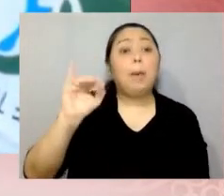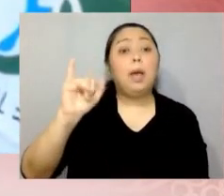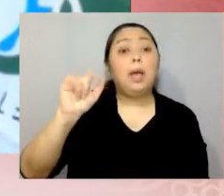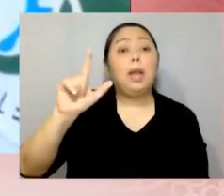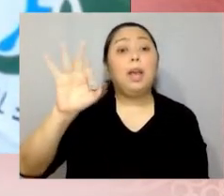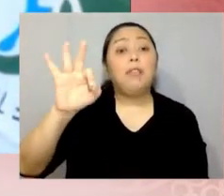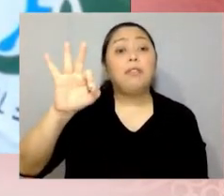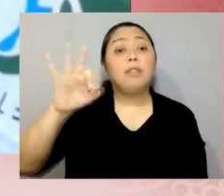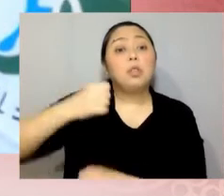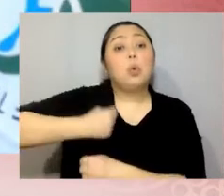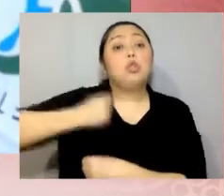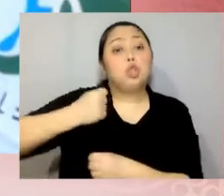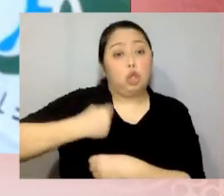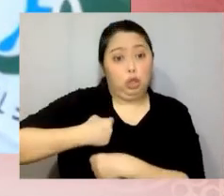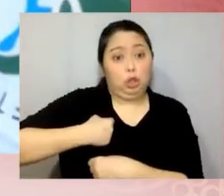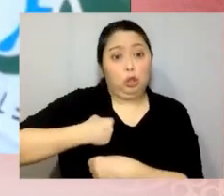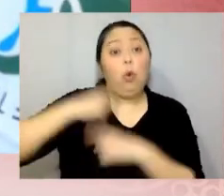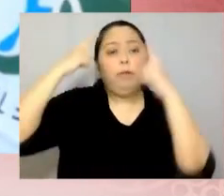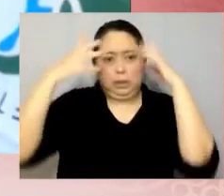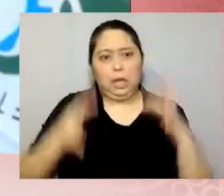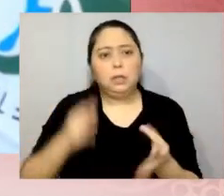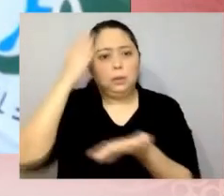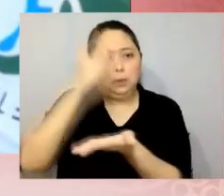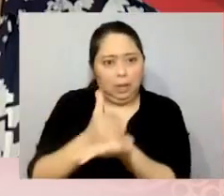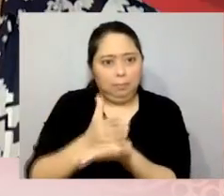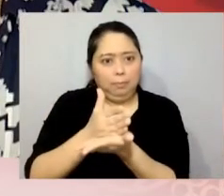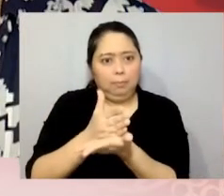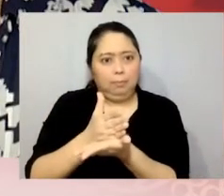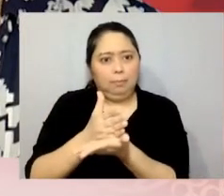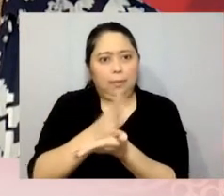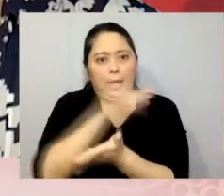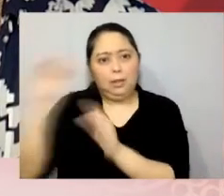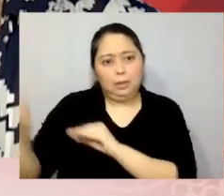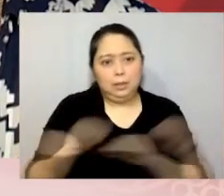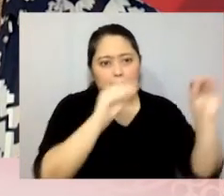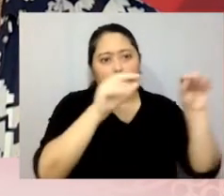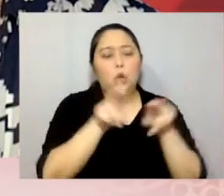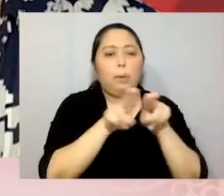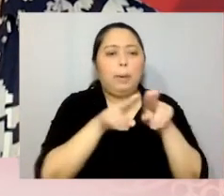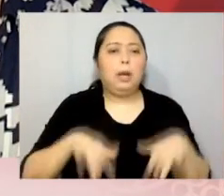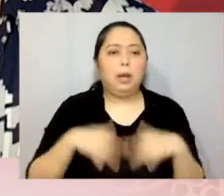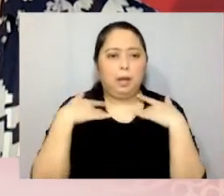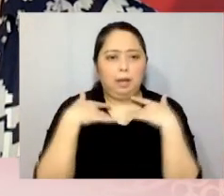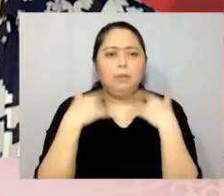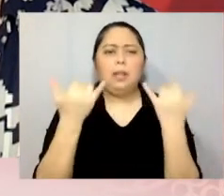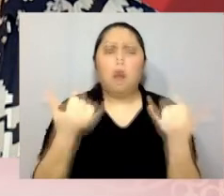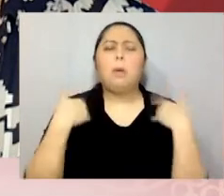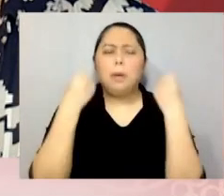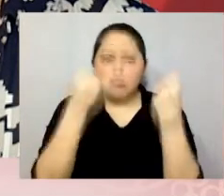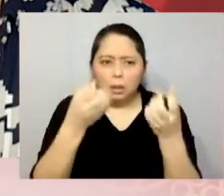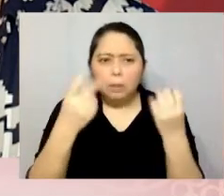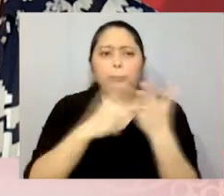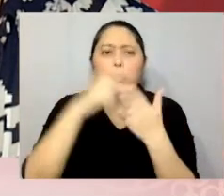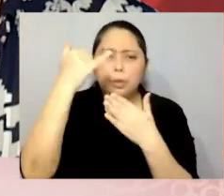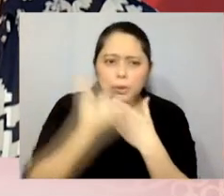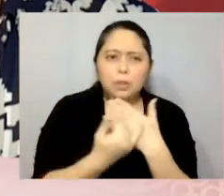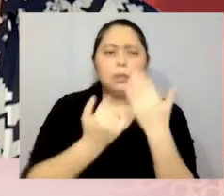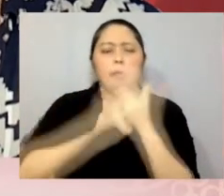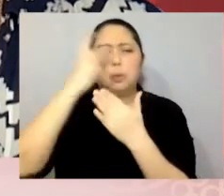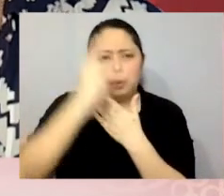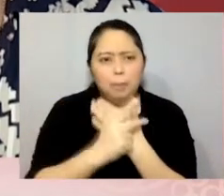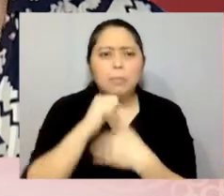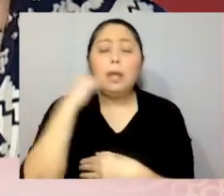4,853 decommissioned combatants, amounting to almost 43 million. Marami pa po tayong mga projects and programs, not